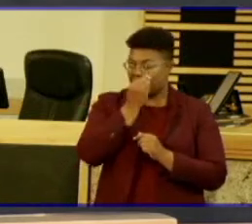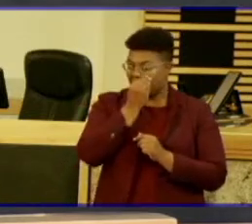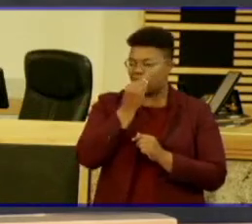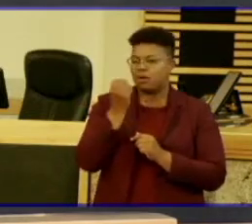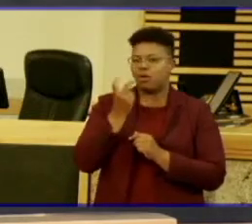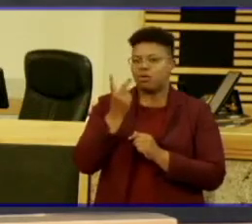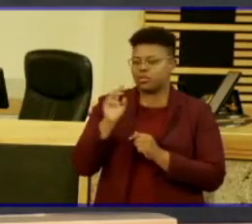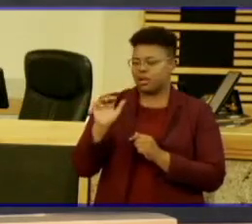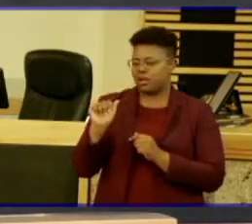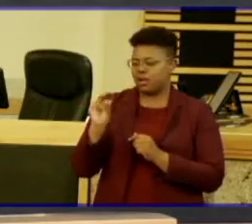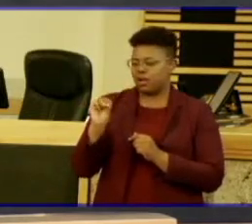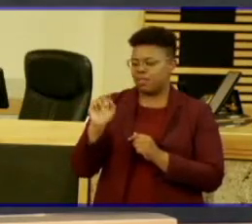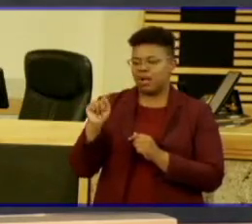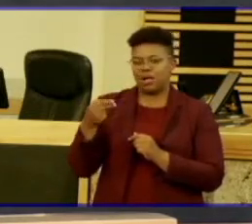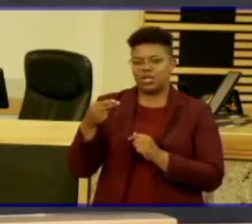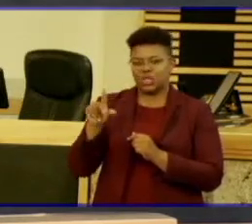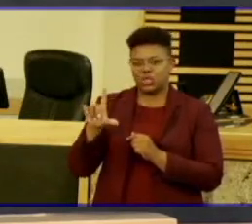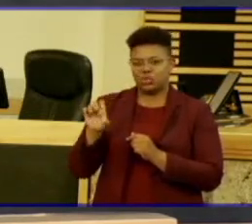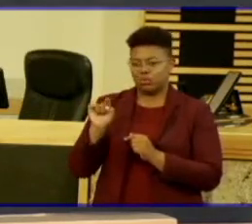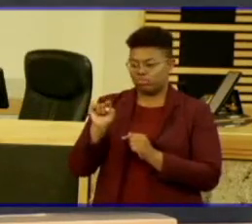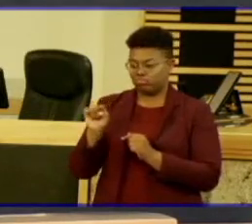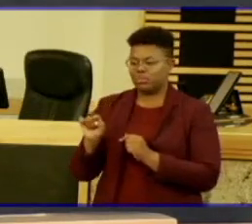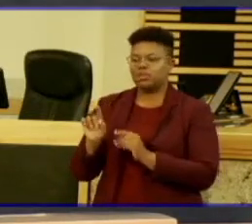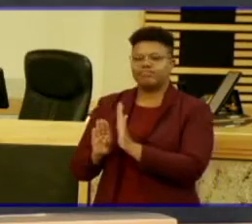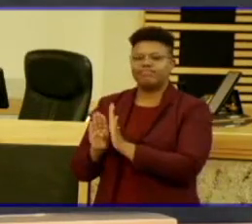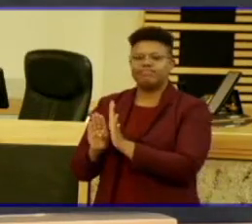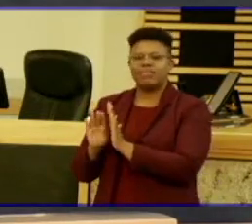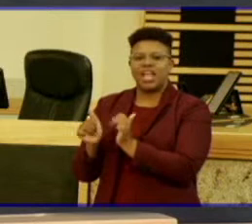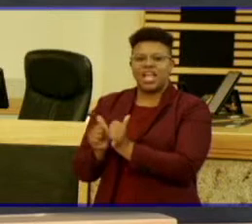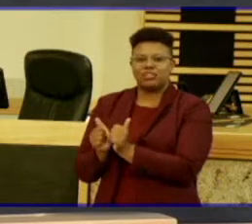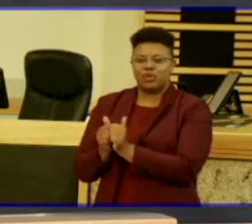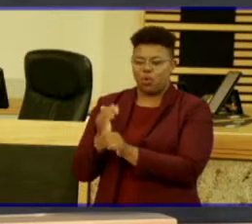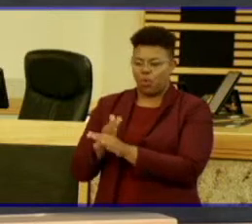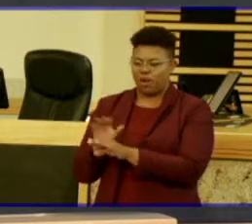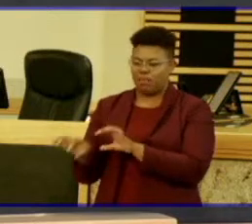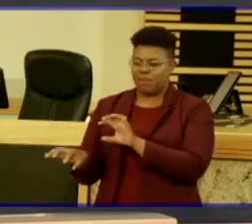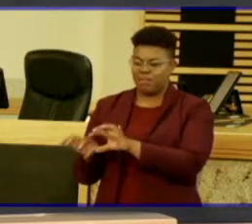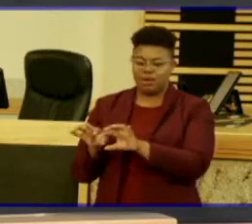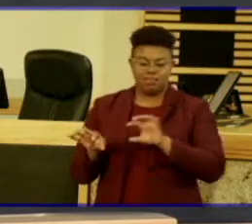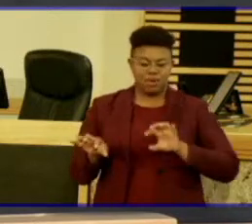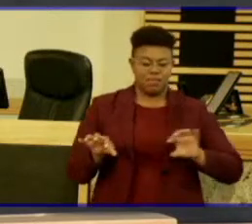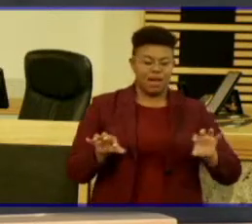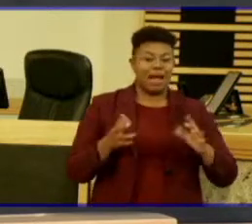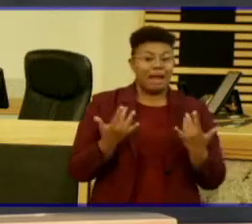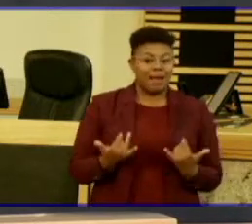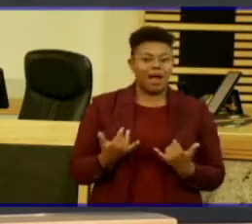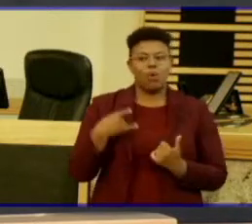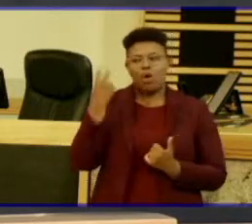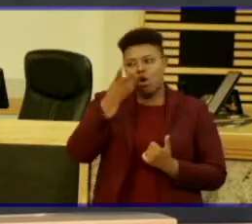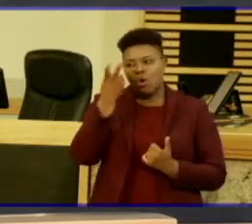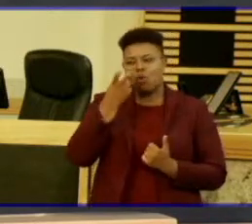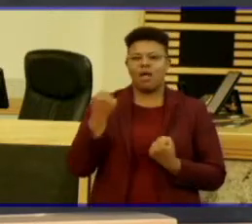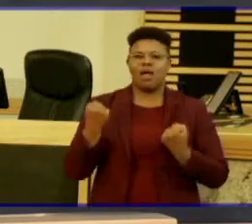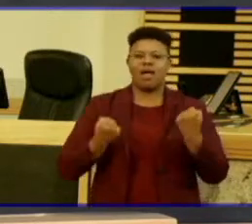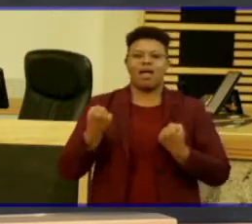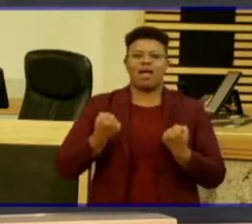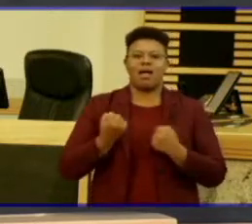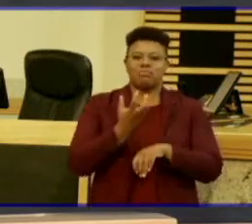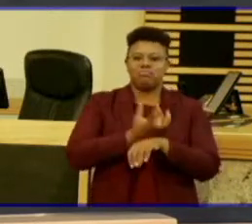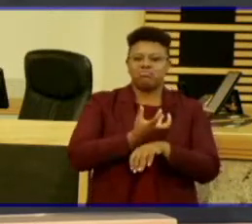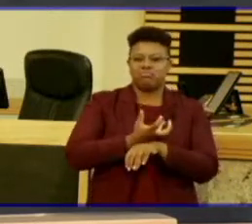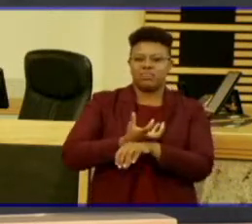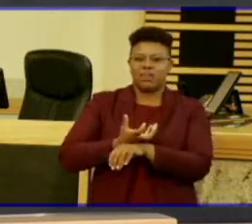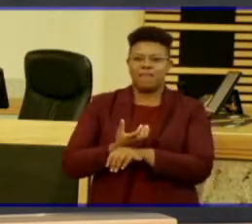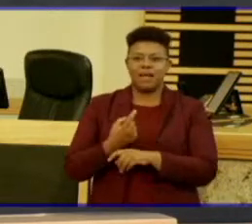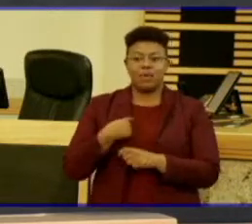district municipalities and their development agencies. Ngoku siqokelela i-tractor, siyibonile ingxaki yonika abantu